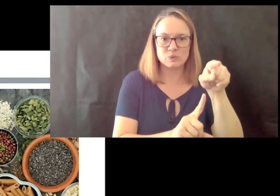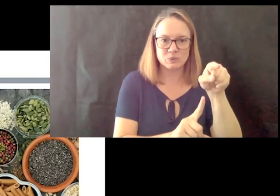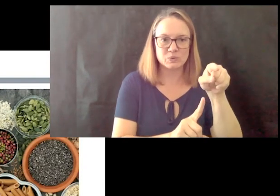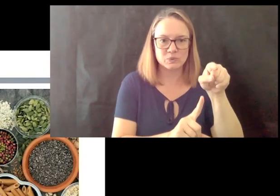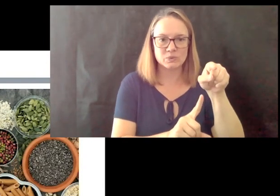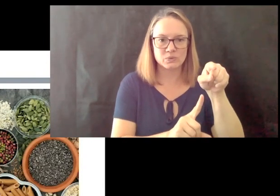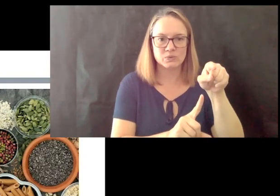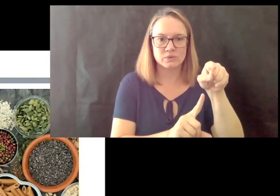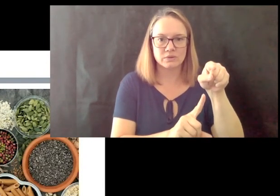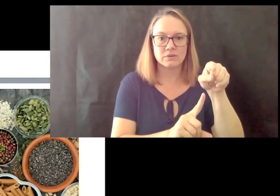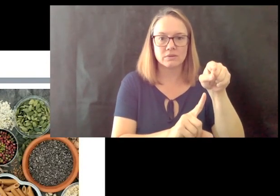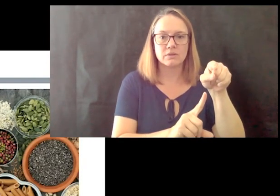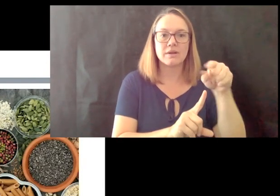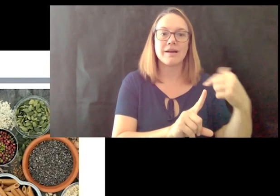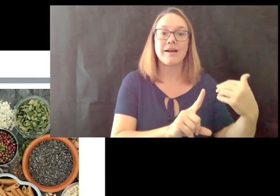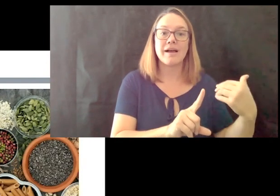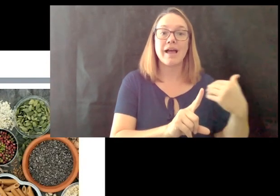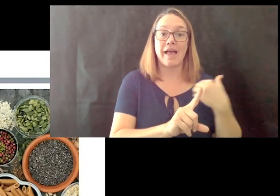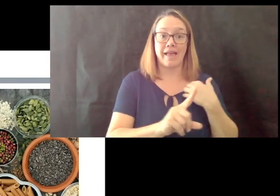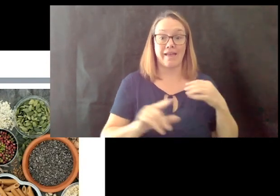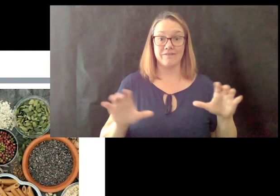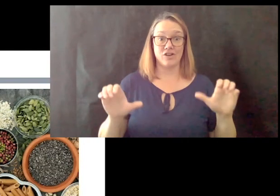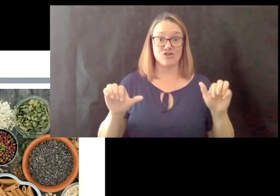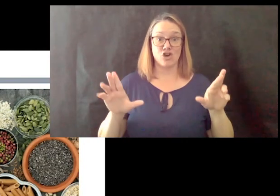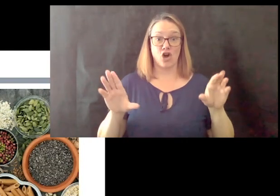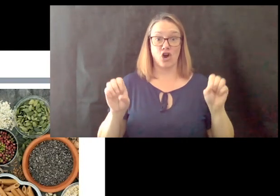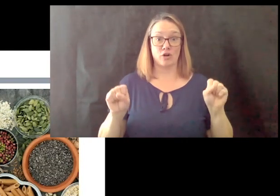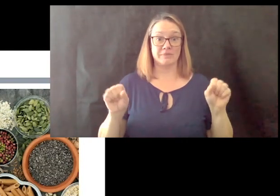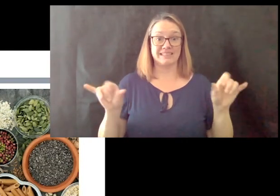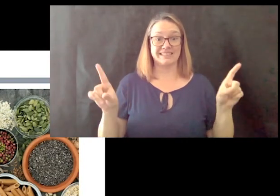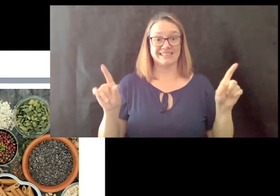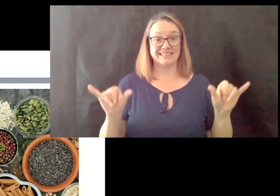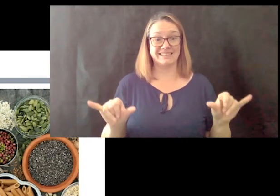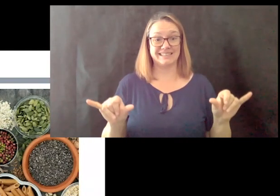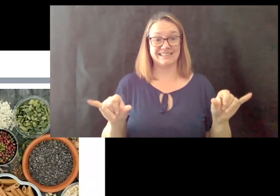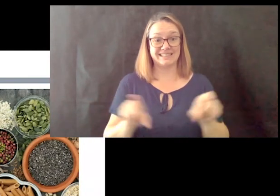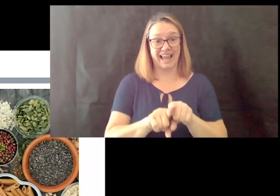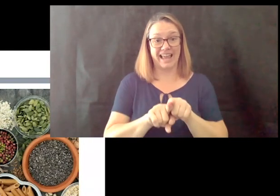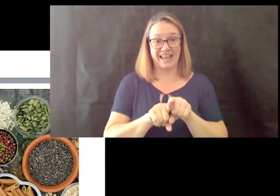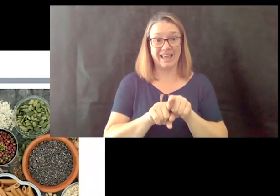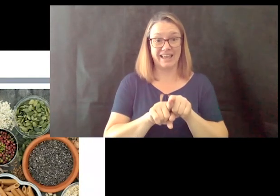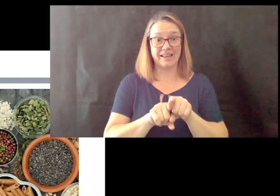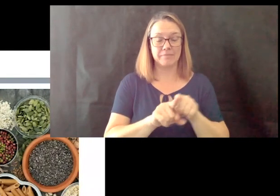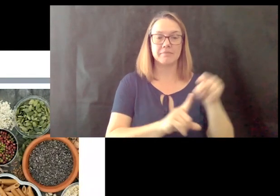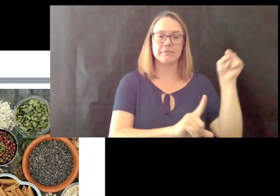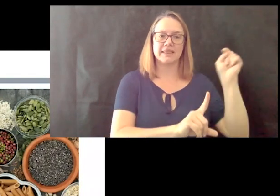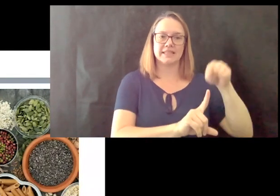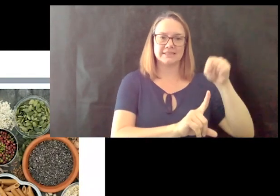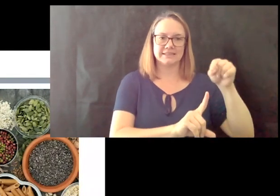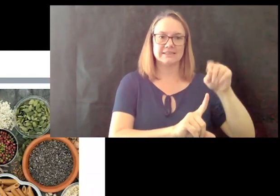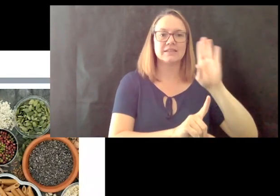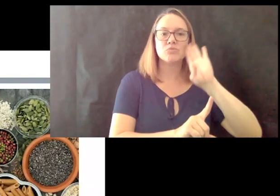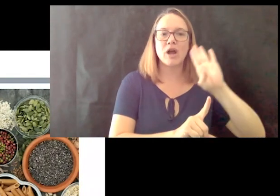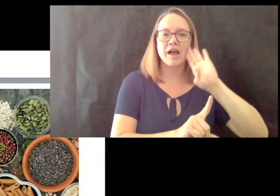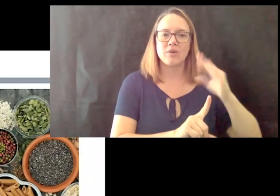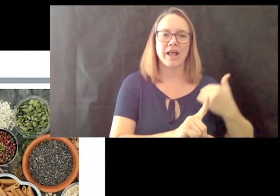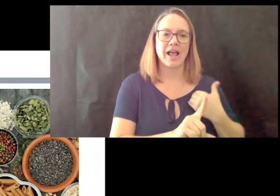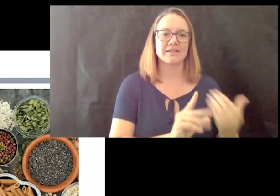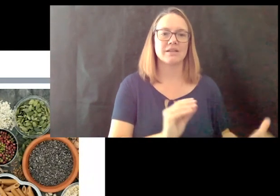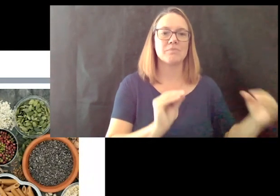wheat counterpart. They contain the same amount of carbs, but the brown whole wheat product is going to